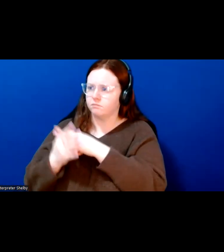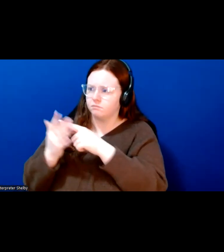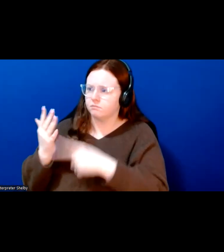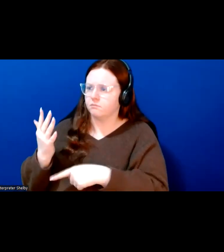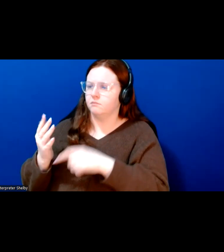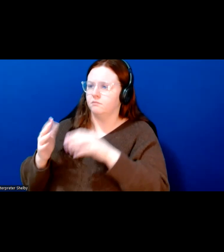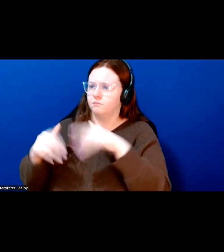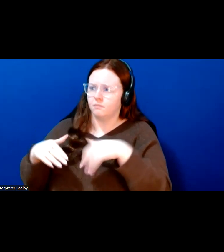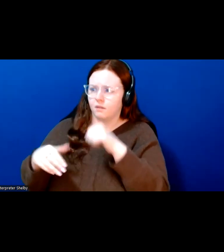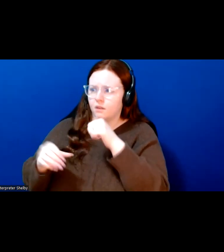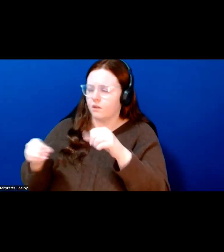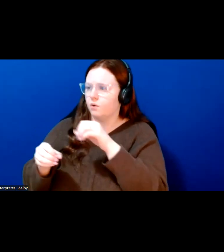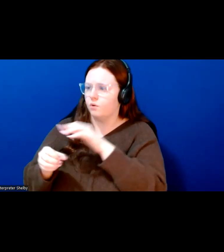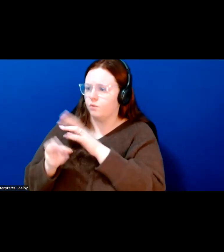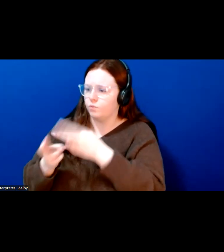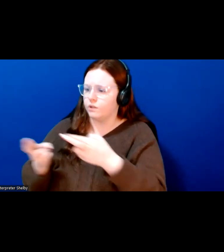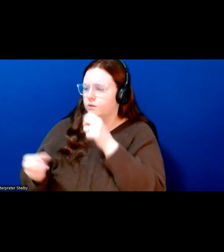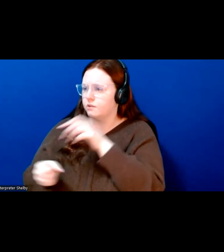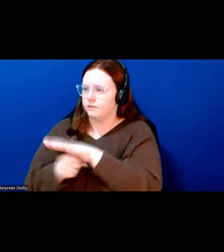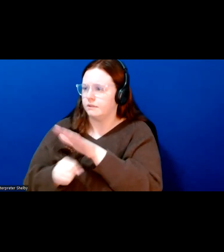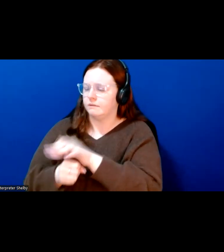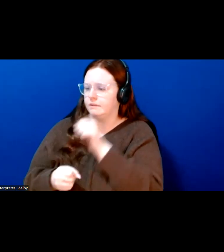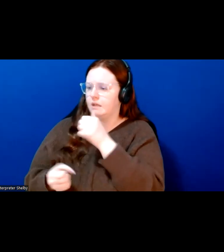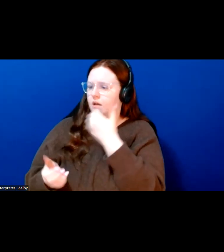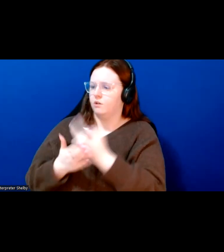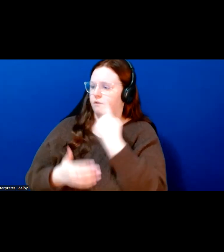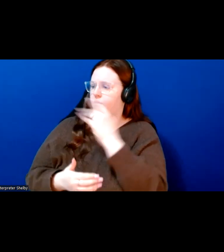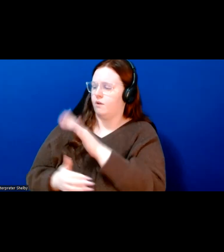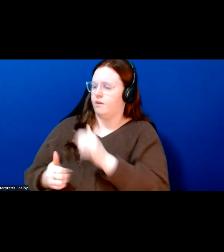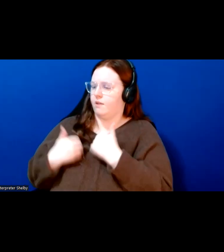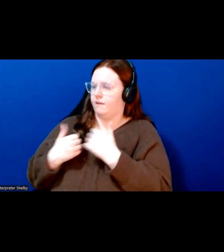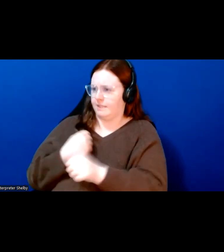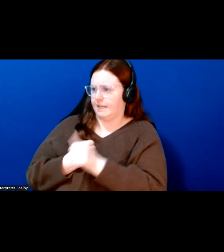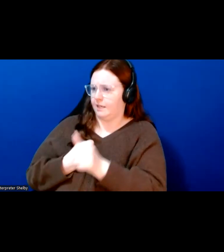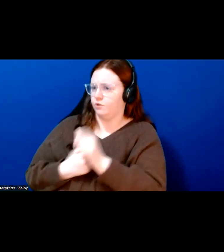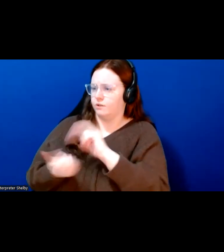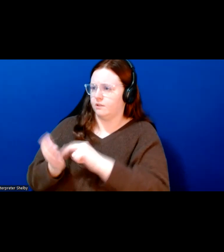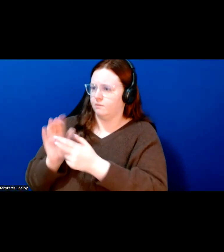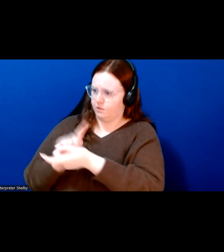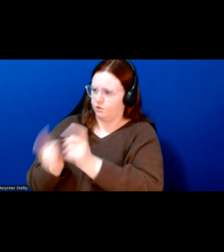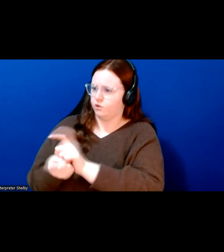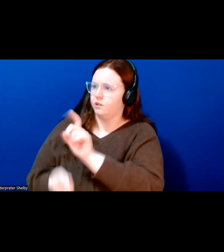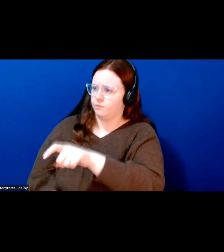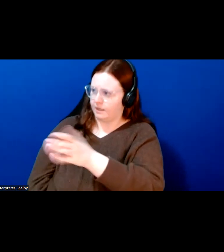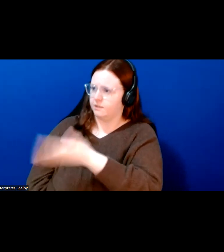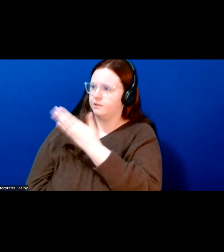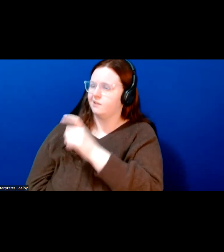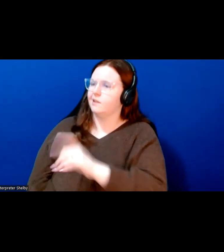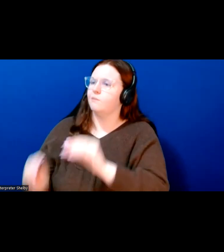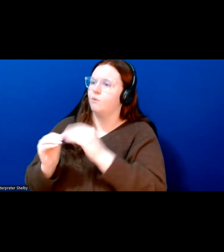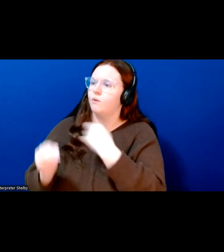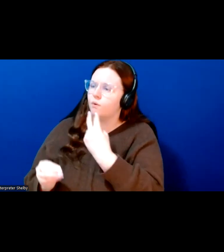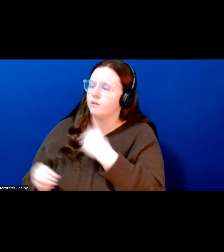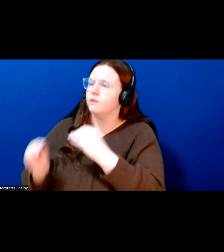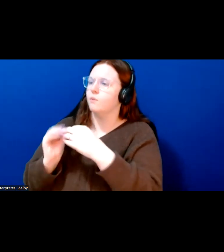people's well-being, this is dangerous, you need to change this, like more voices at the table. We know